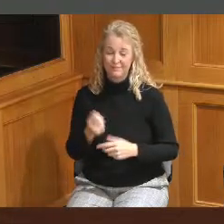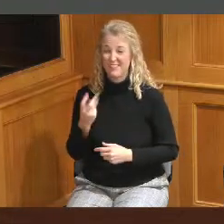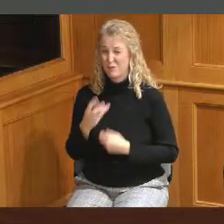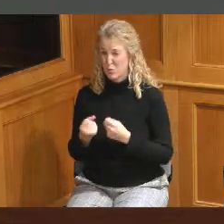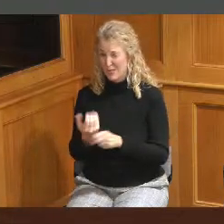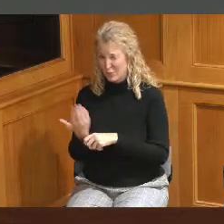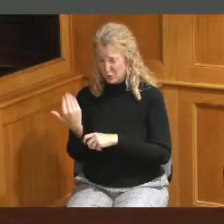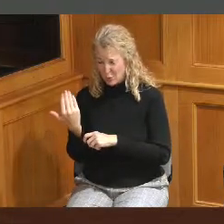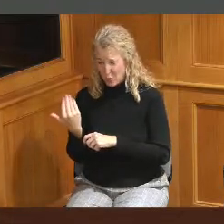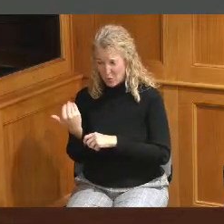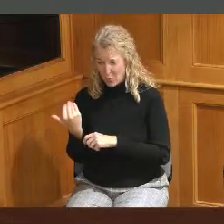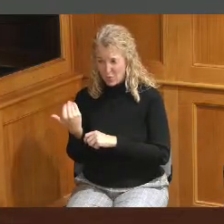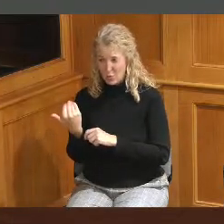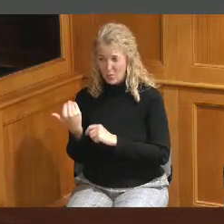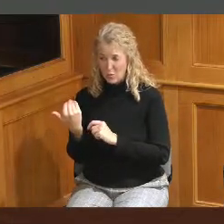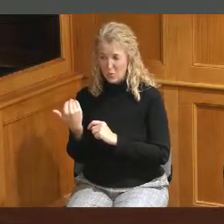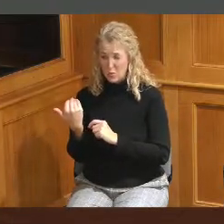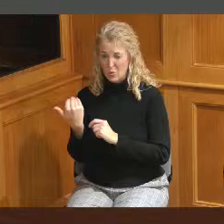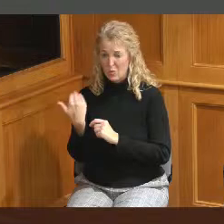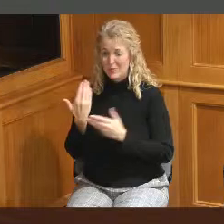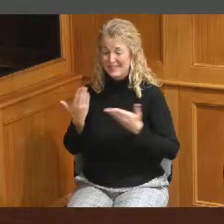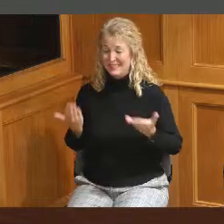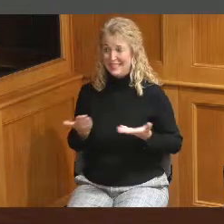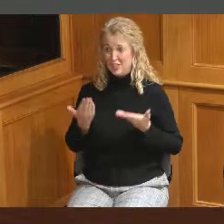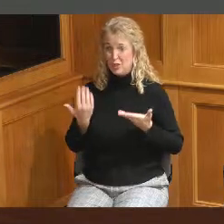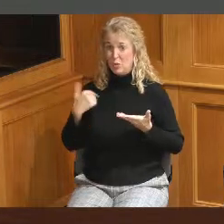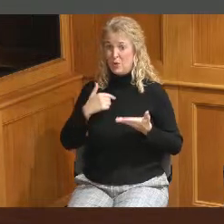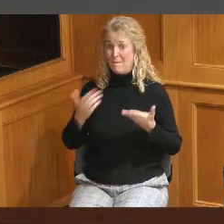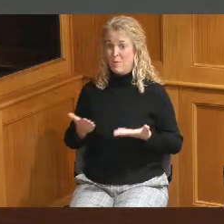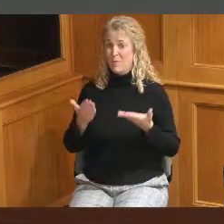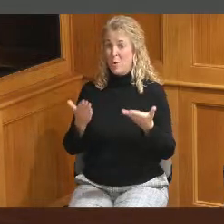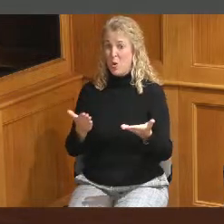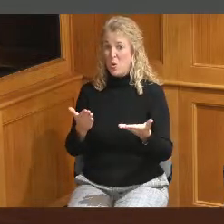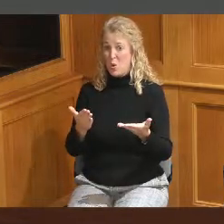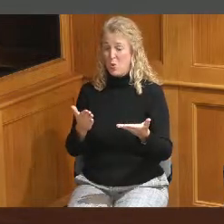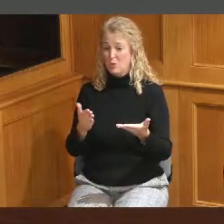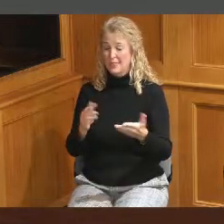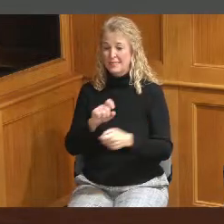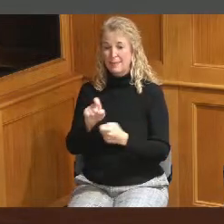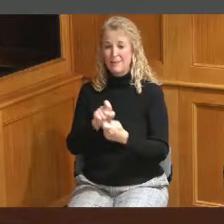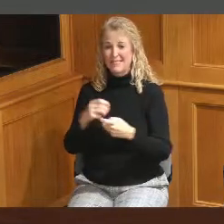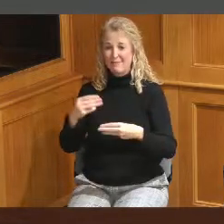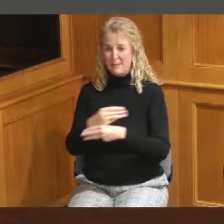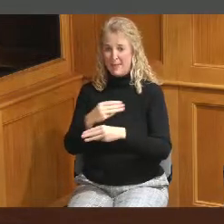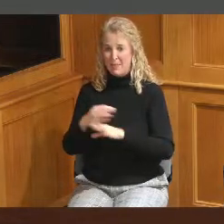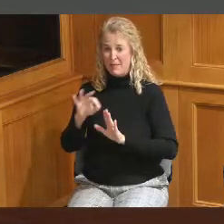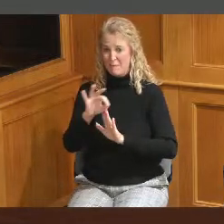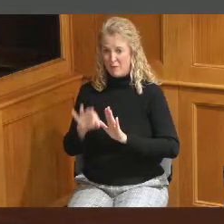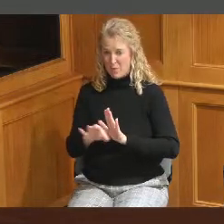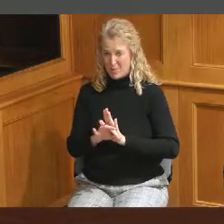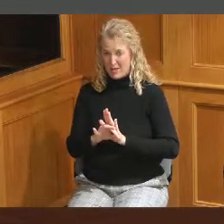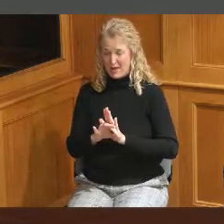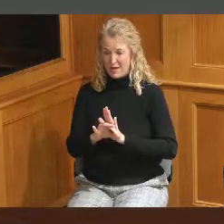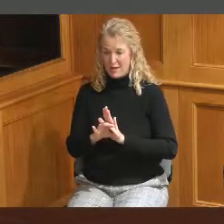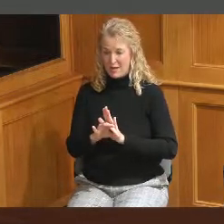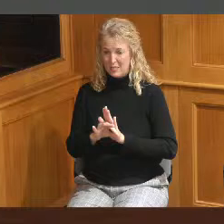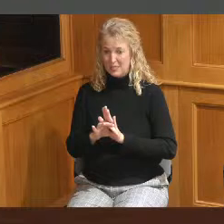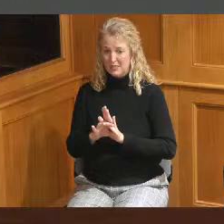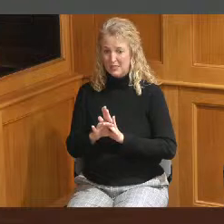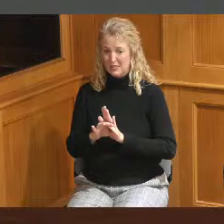years ago, the administration had proposed a formula designed to that